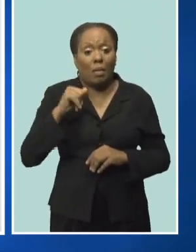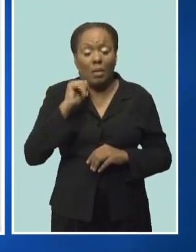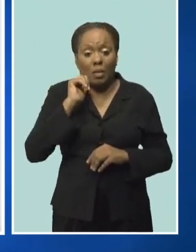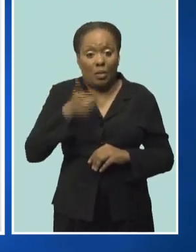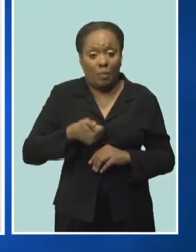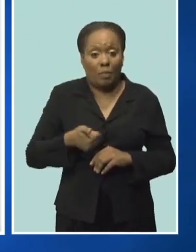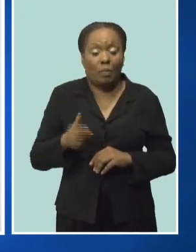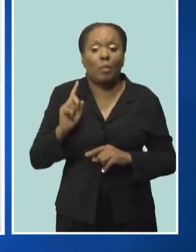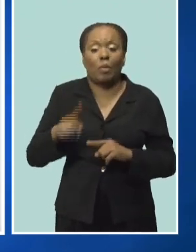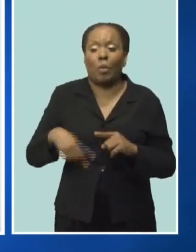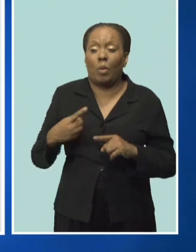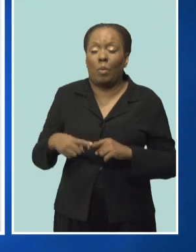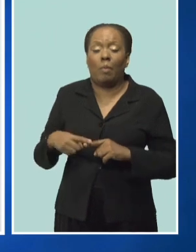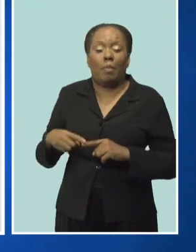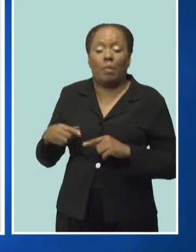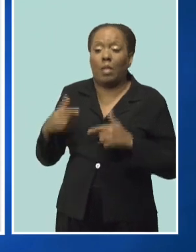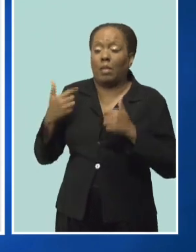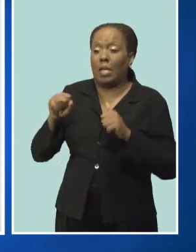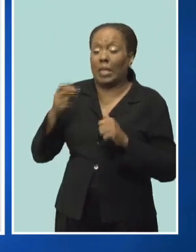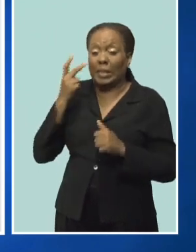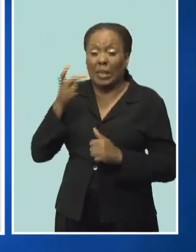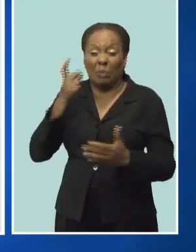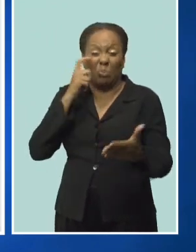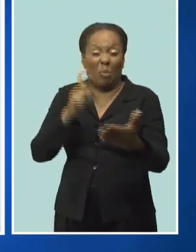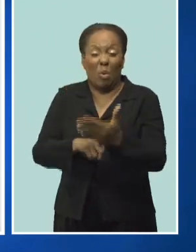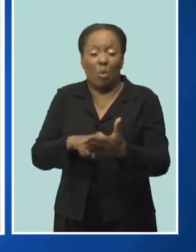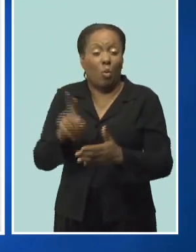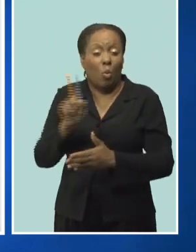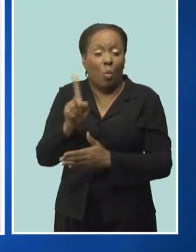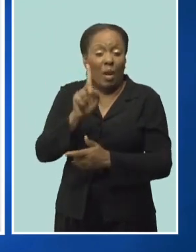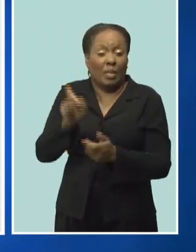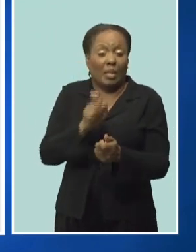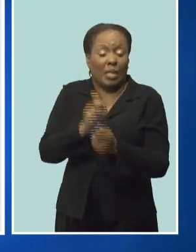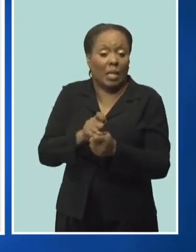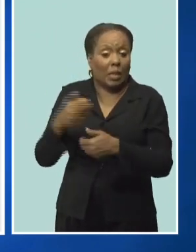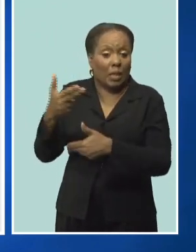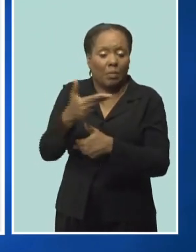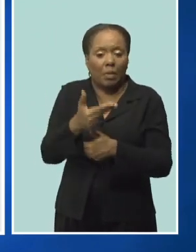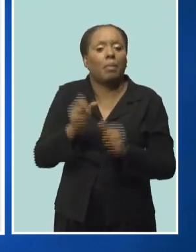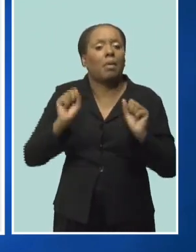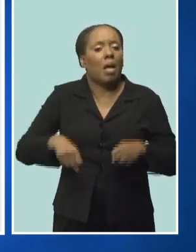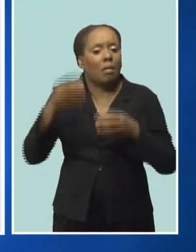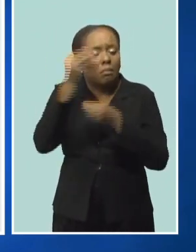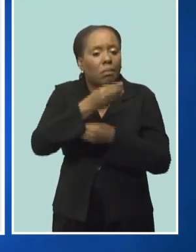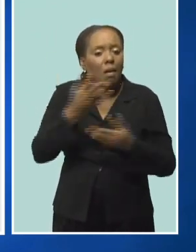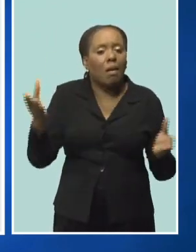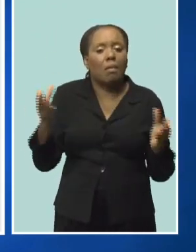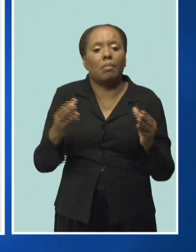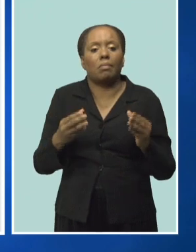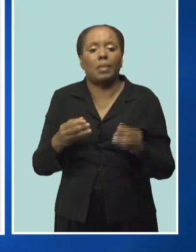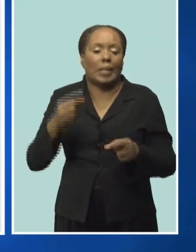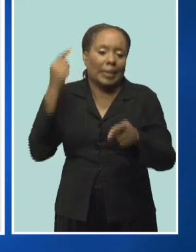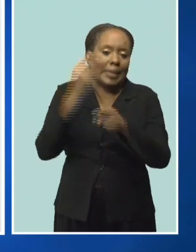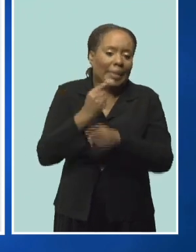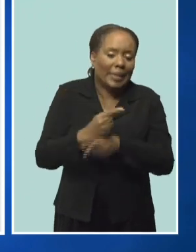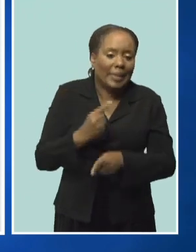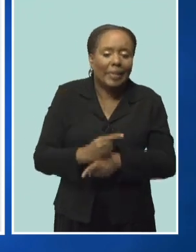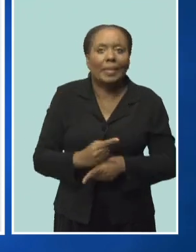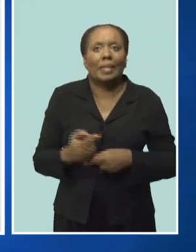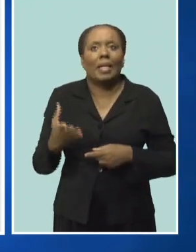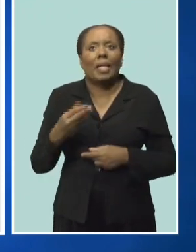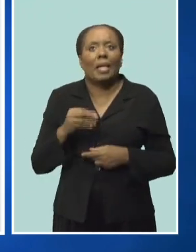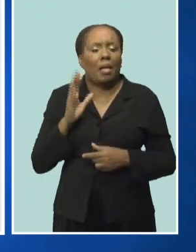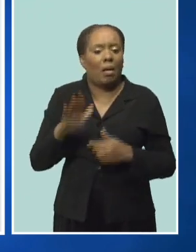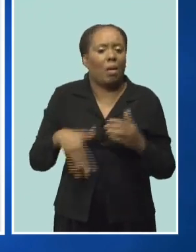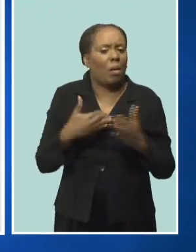Hunter goes in, we will report and be able to give you an even more accurate position with respect to the nature of the system and the